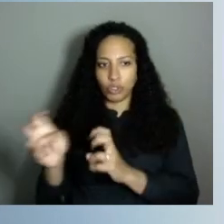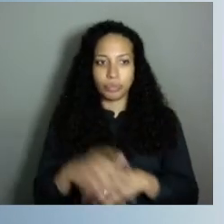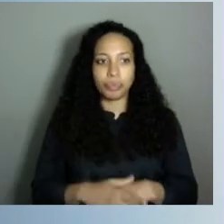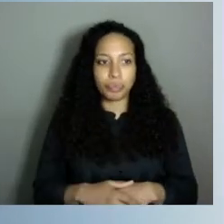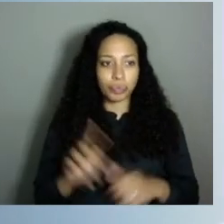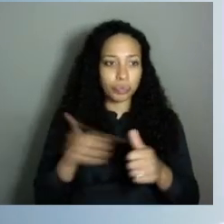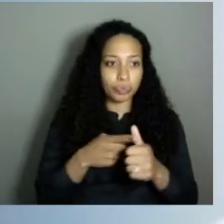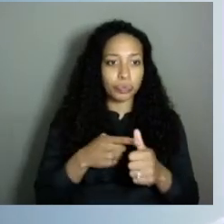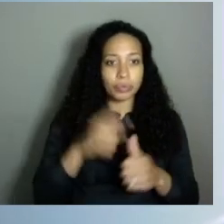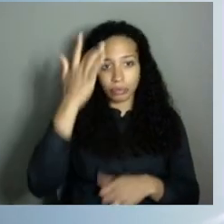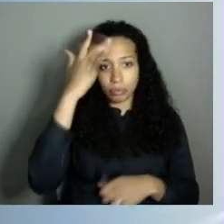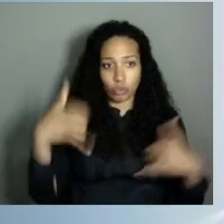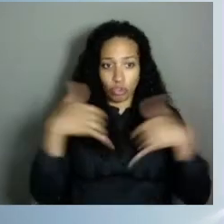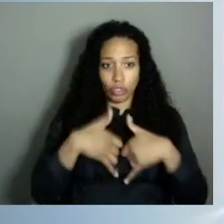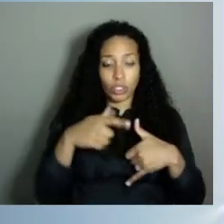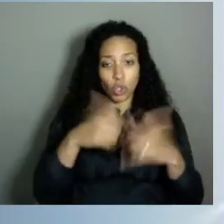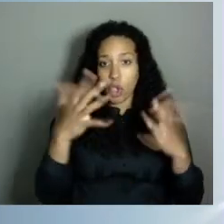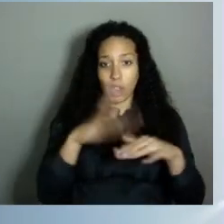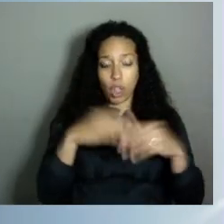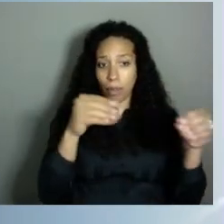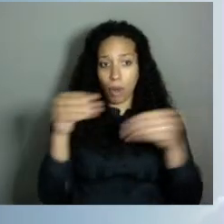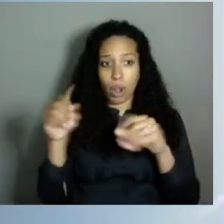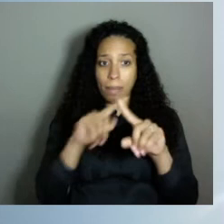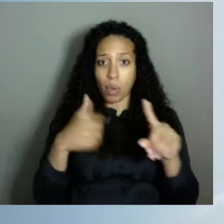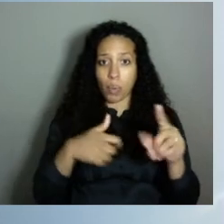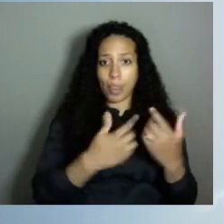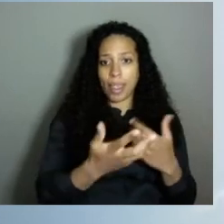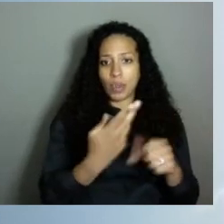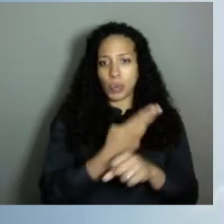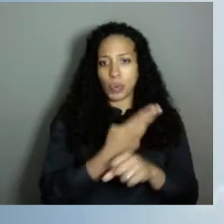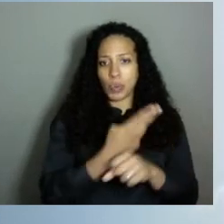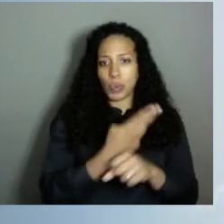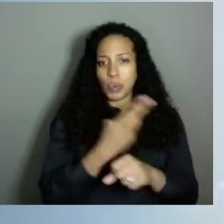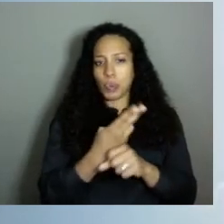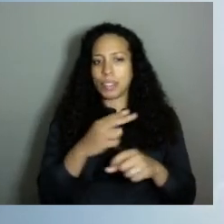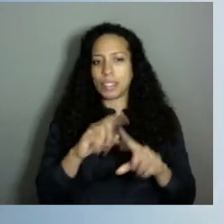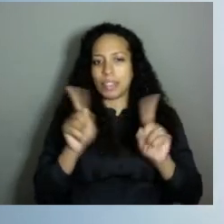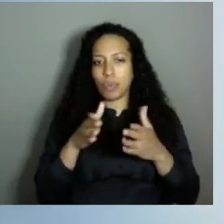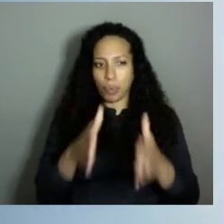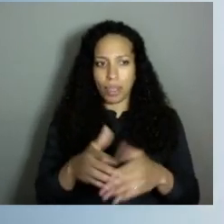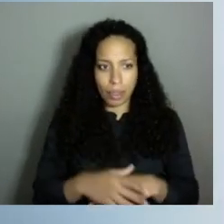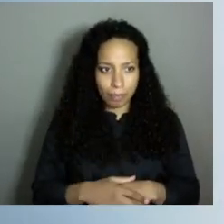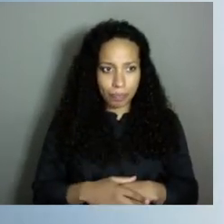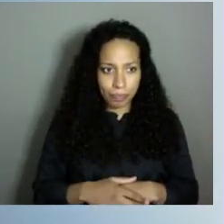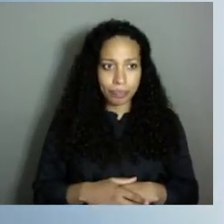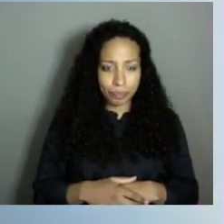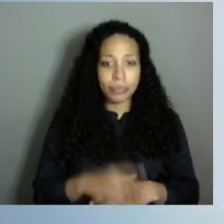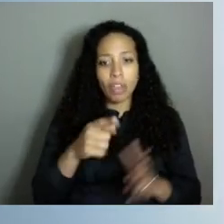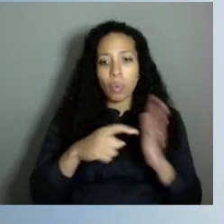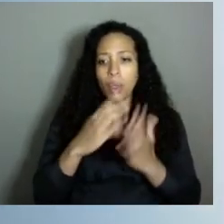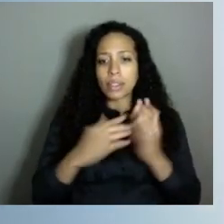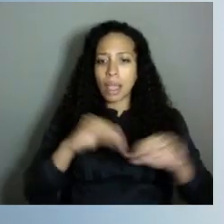This jacket is already on the market, but we actually incorporated it in a different way. Basically, it does require some movement, but it's large muscle movements, right?